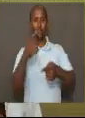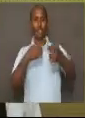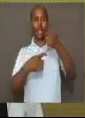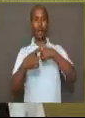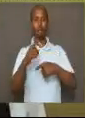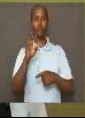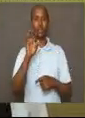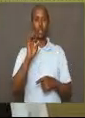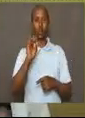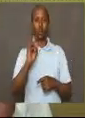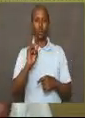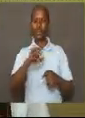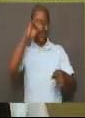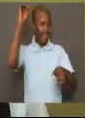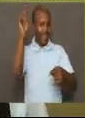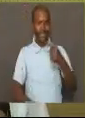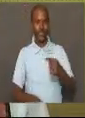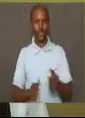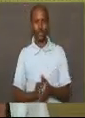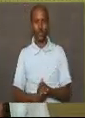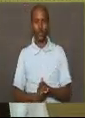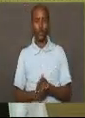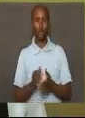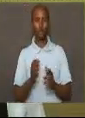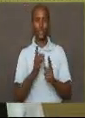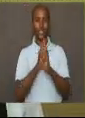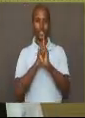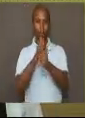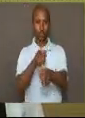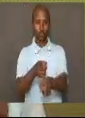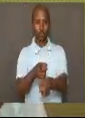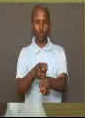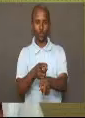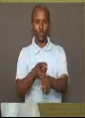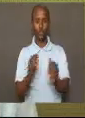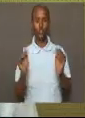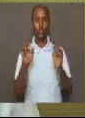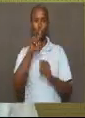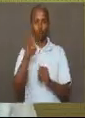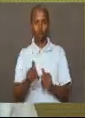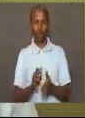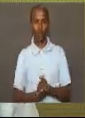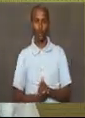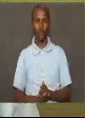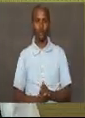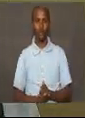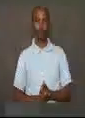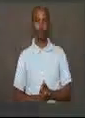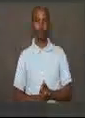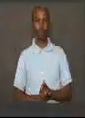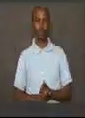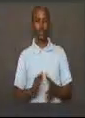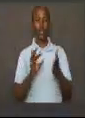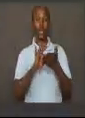become 0 cannot be solutions to the equation.